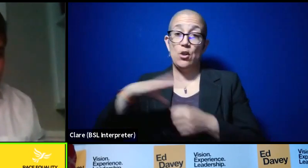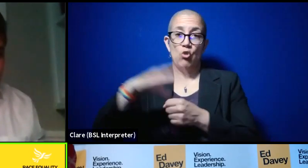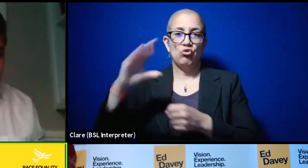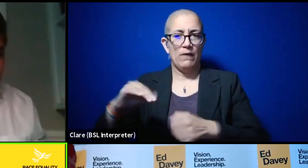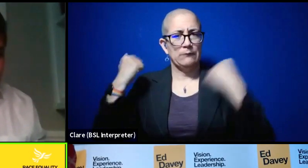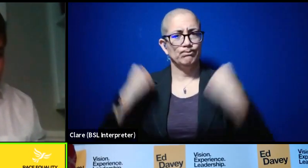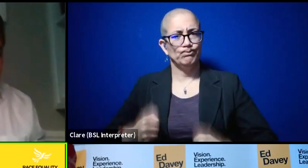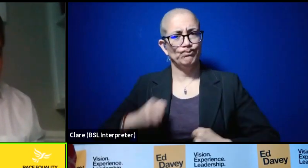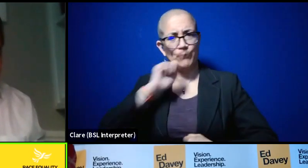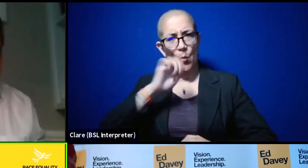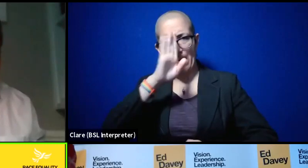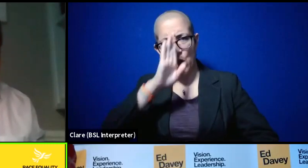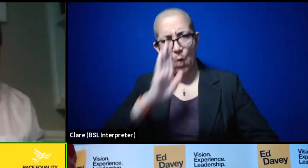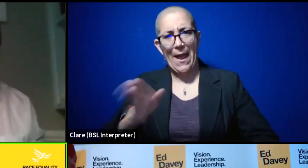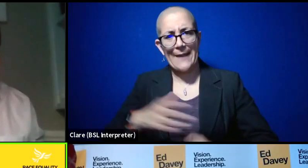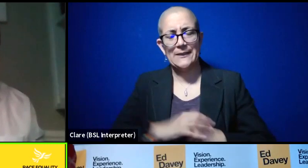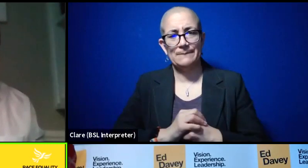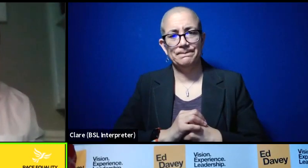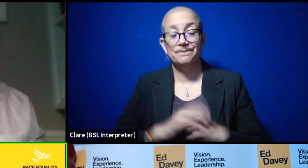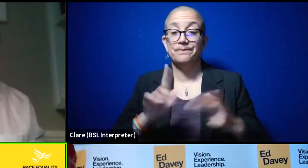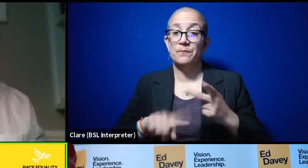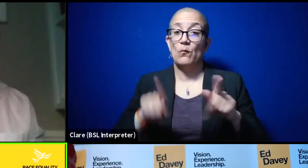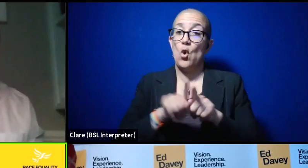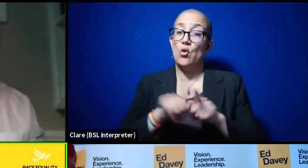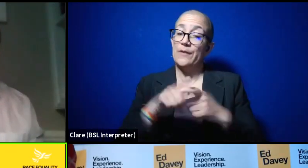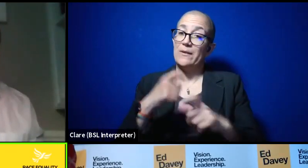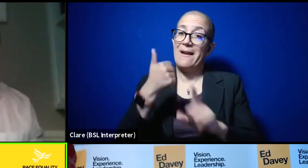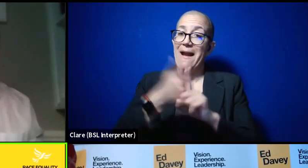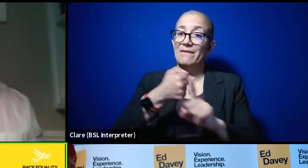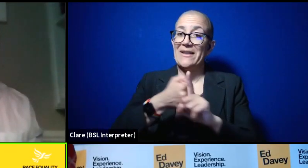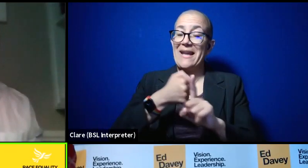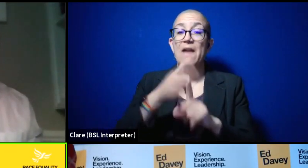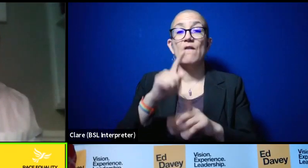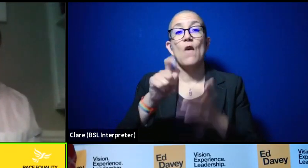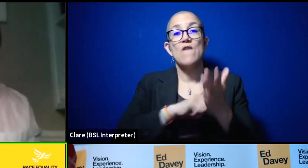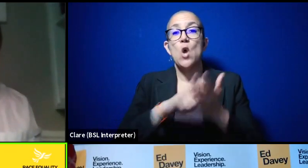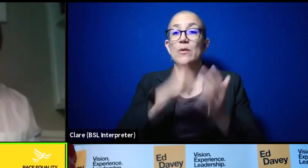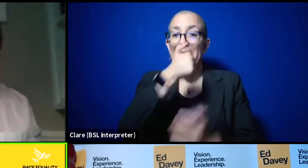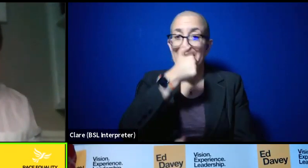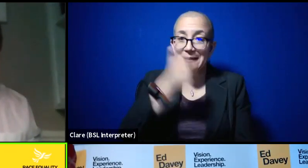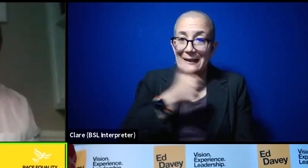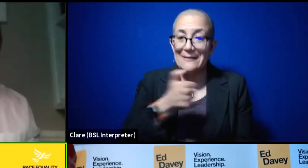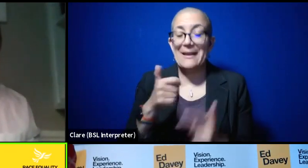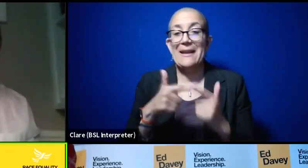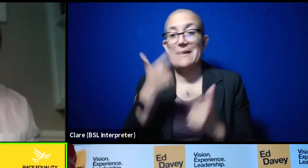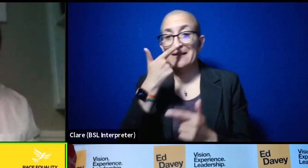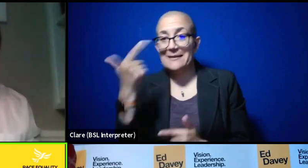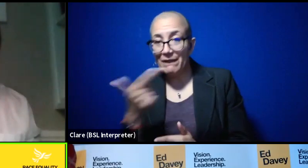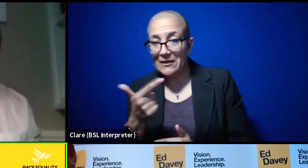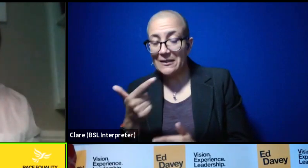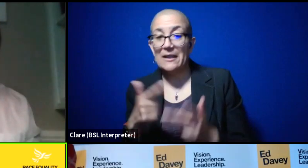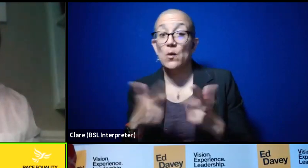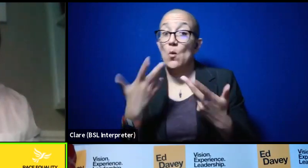ahead. We also continue to advocate for votes at 16 and 17. And we have seen from where it has been